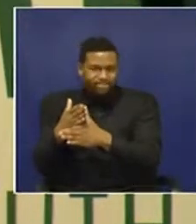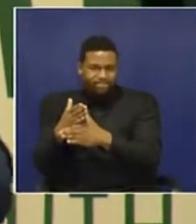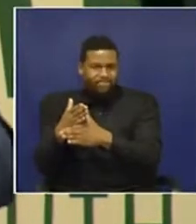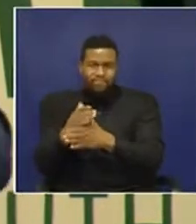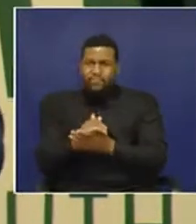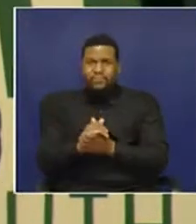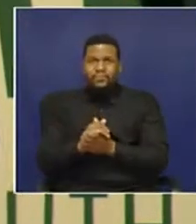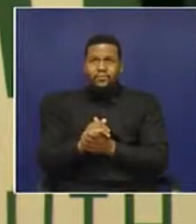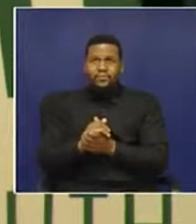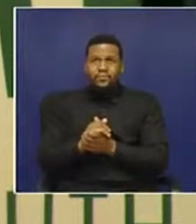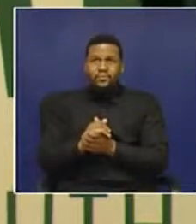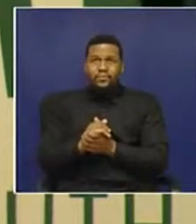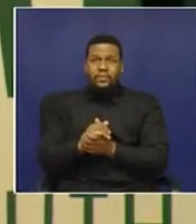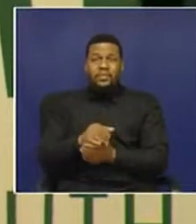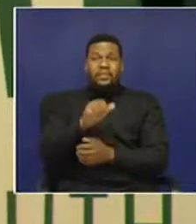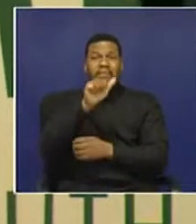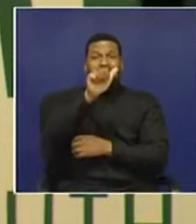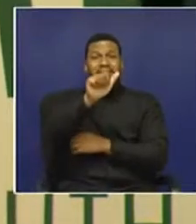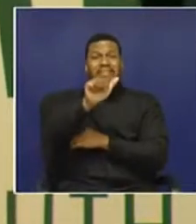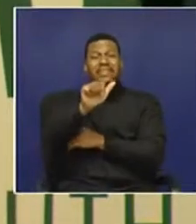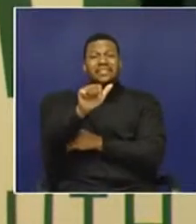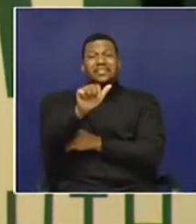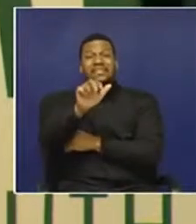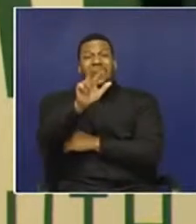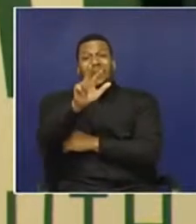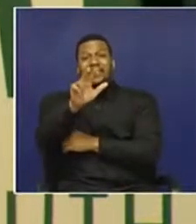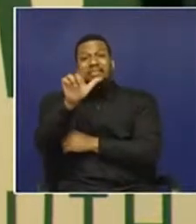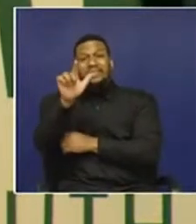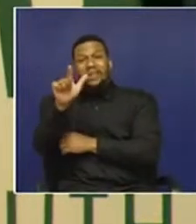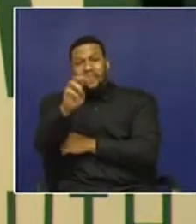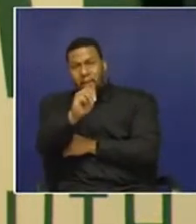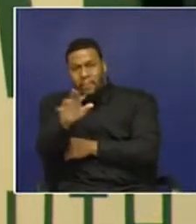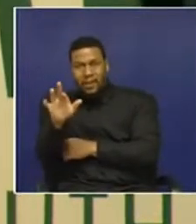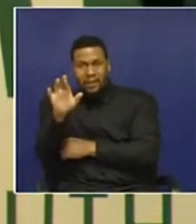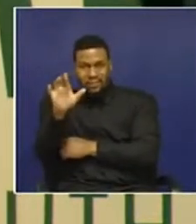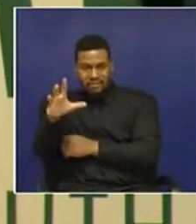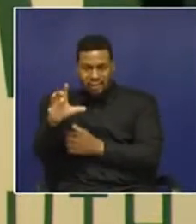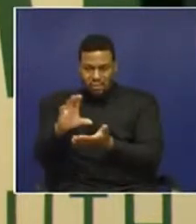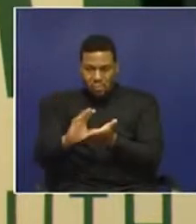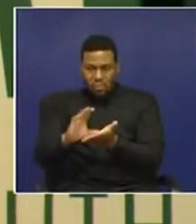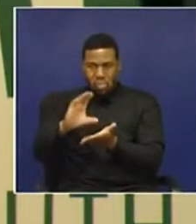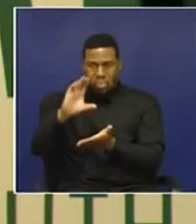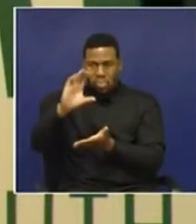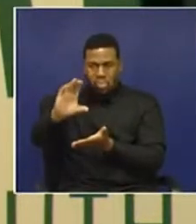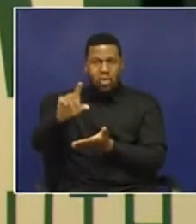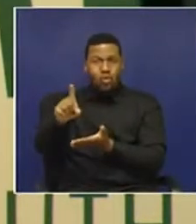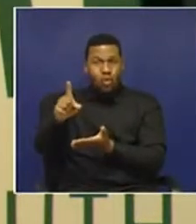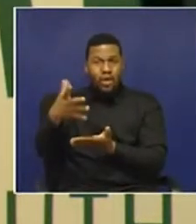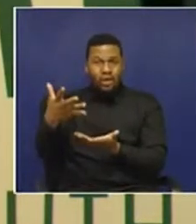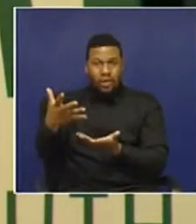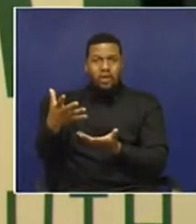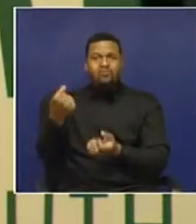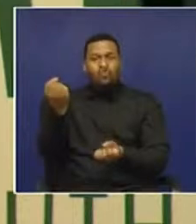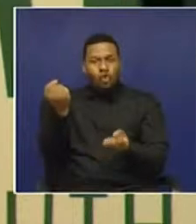An additional 687 million has been allocated to increase capacity in the judiciary over the medium